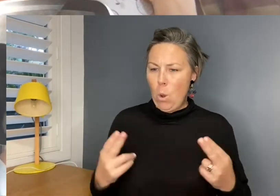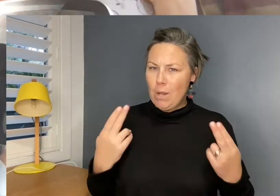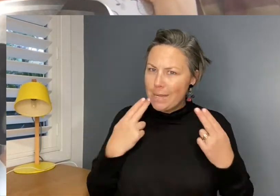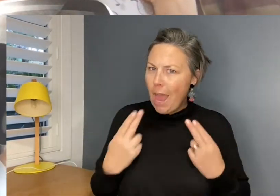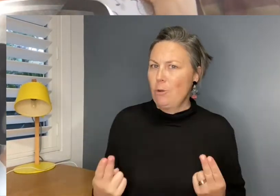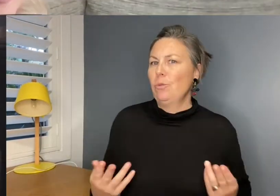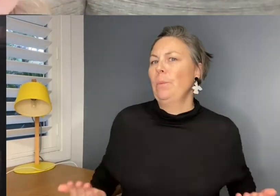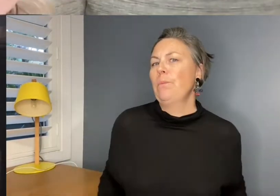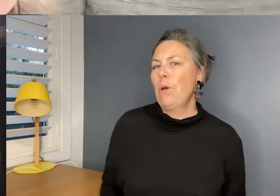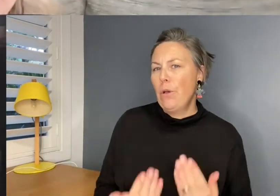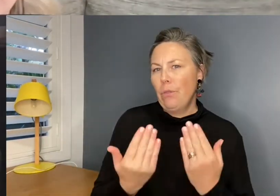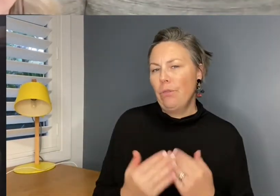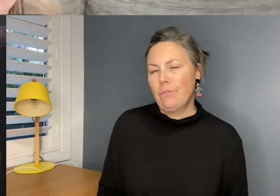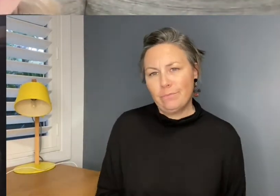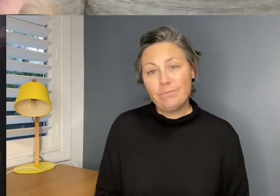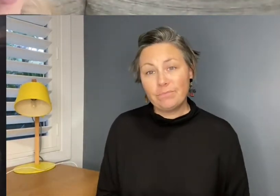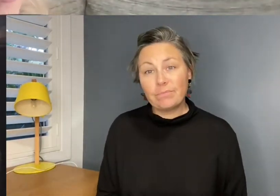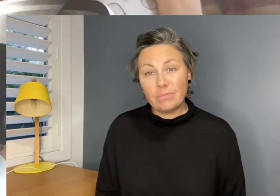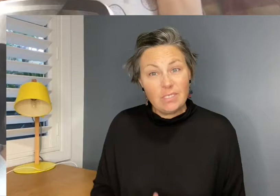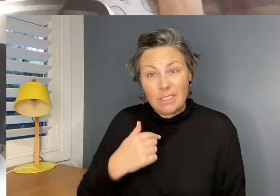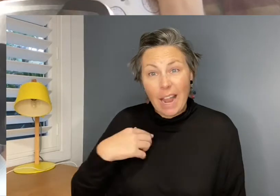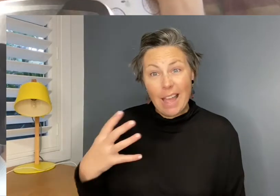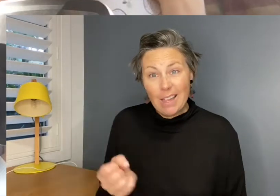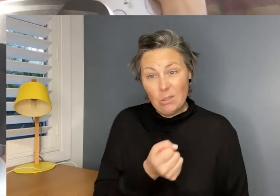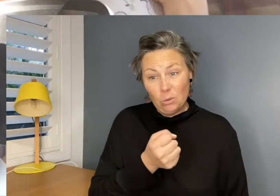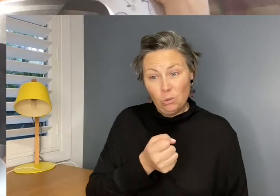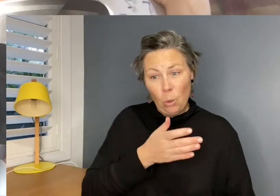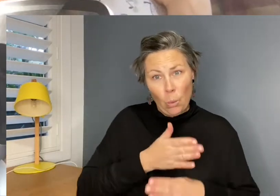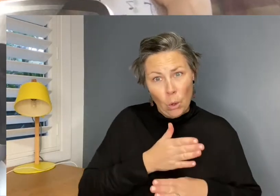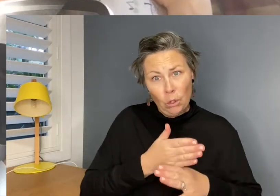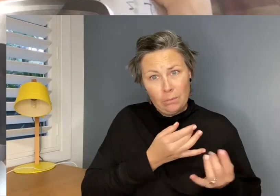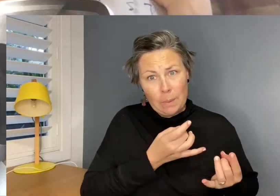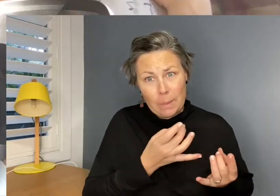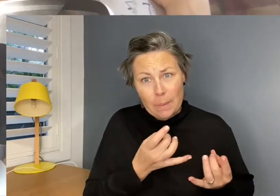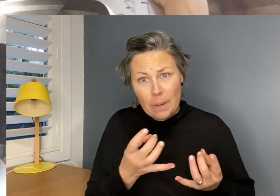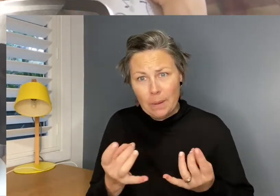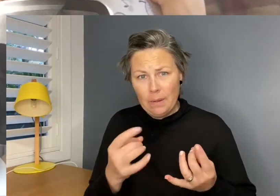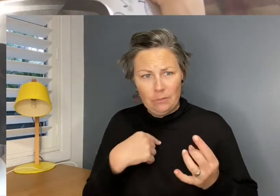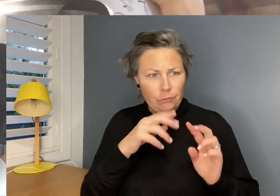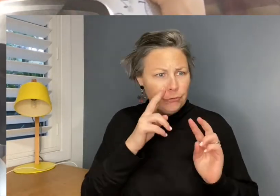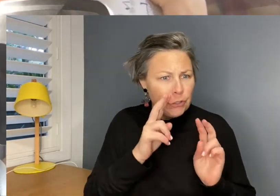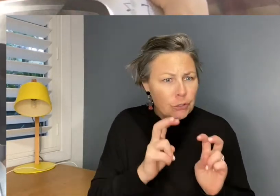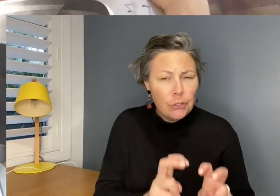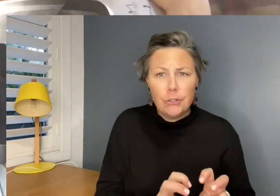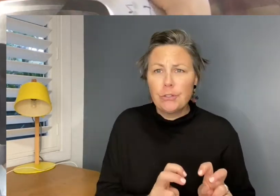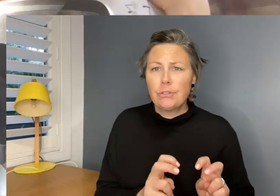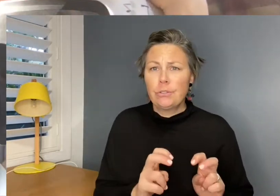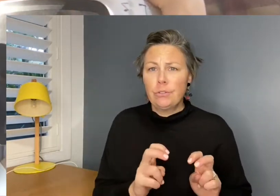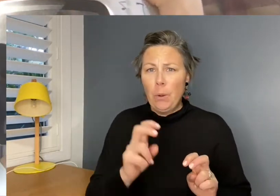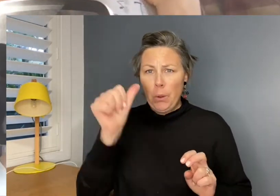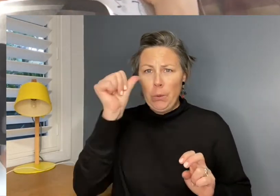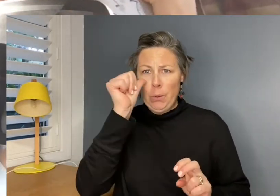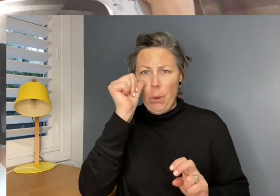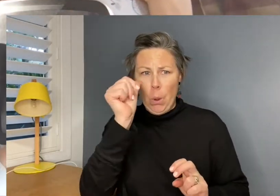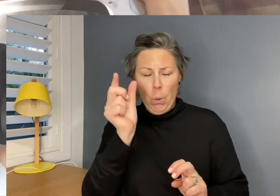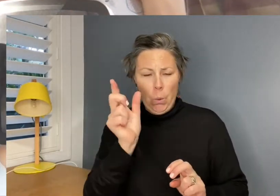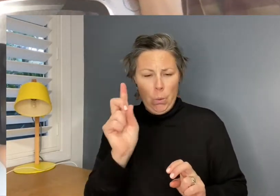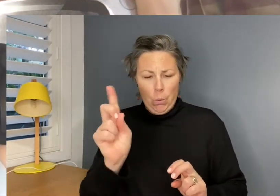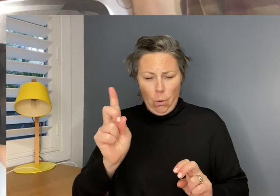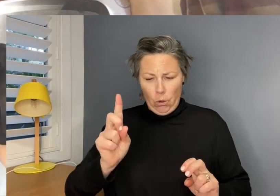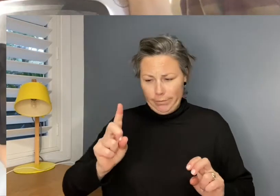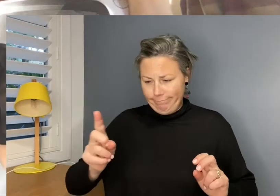birth that I want. You did the work. You put it in there. And you have to do the work. Like, you have to do the research. You have to know